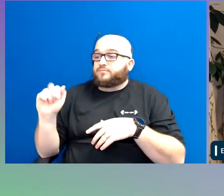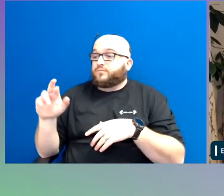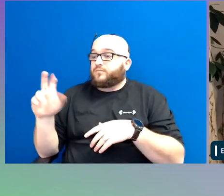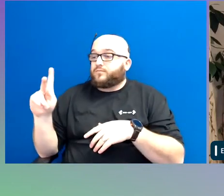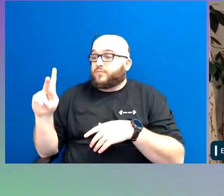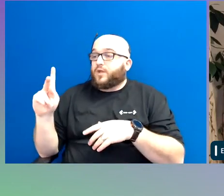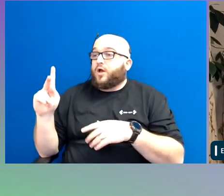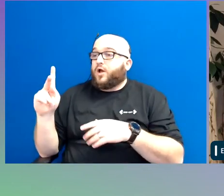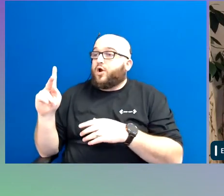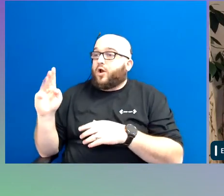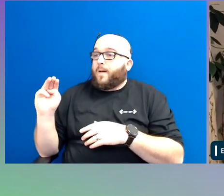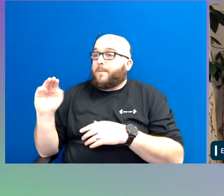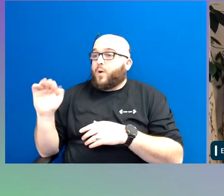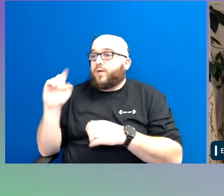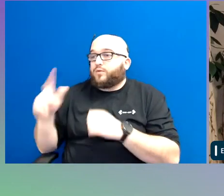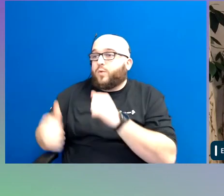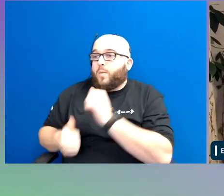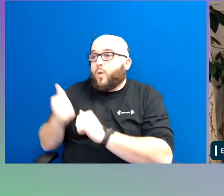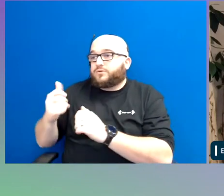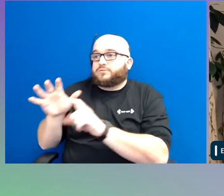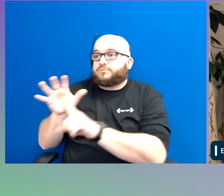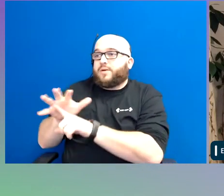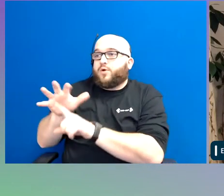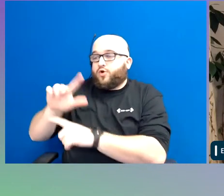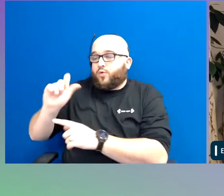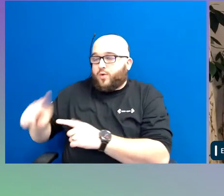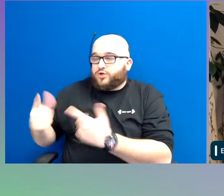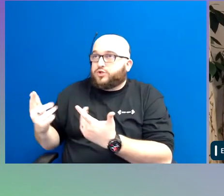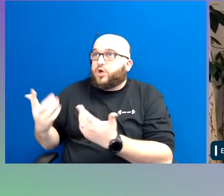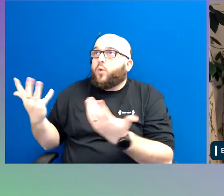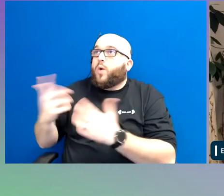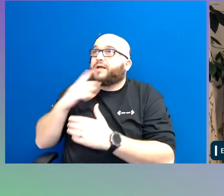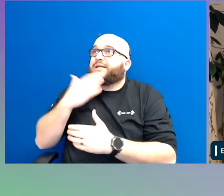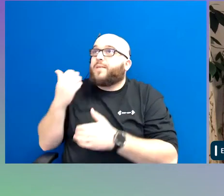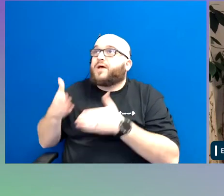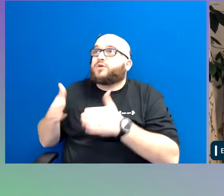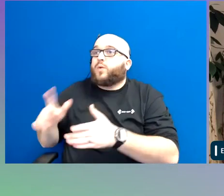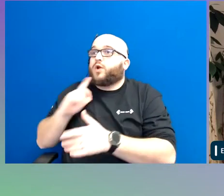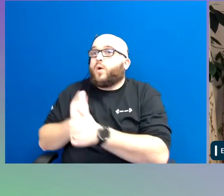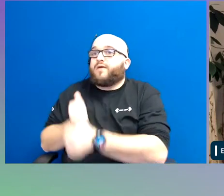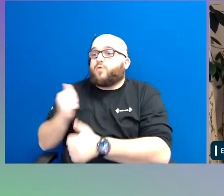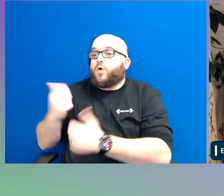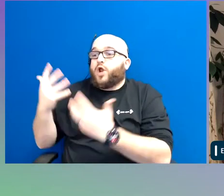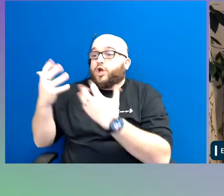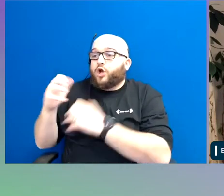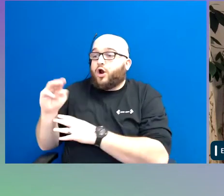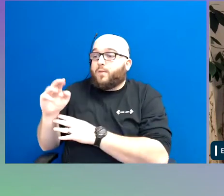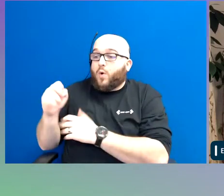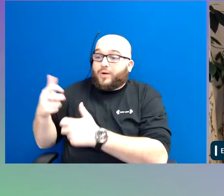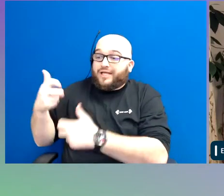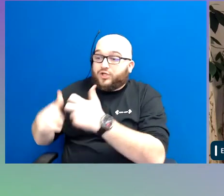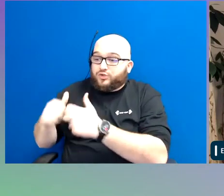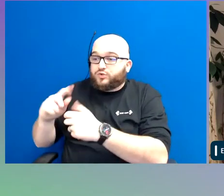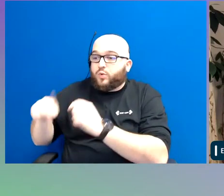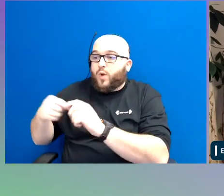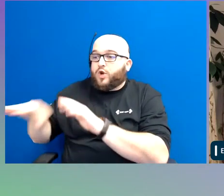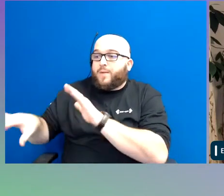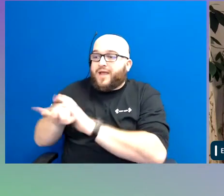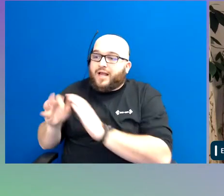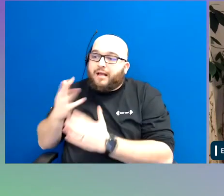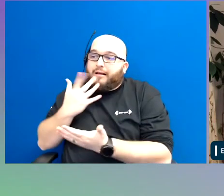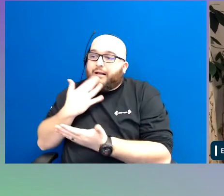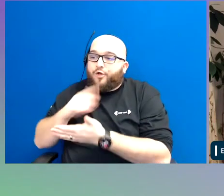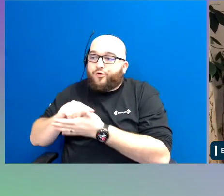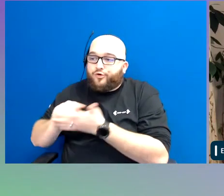upvoted questions. What's the best way to avoid dark mode issues when choosing color palettes? Can these